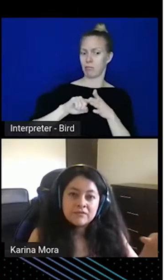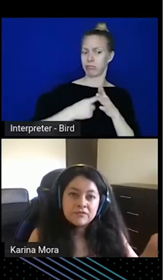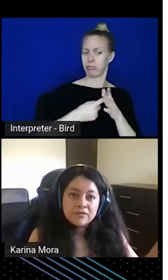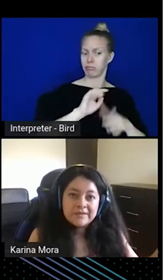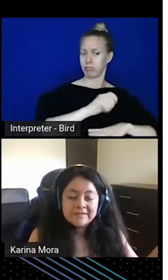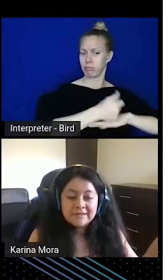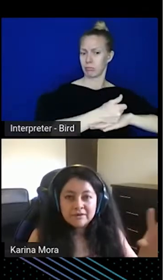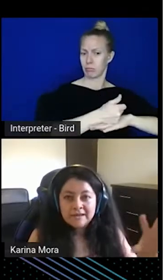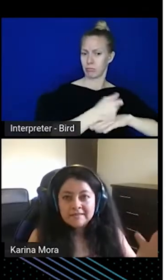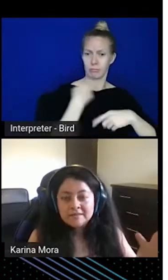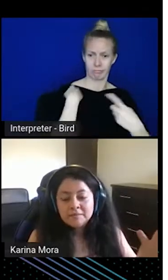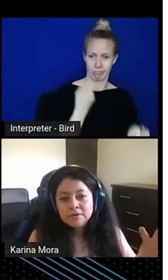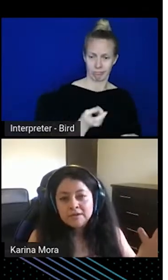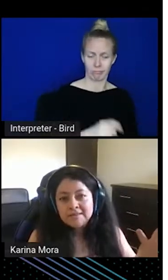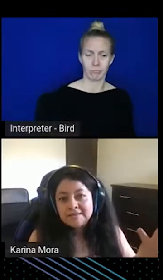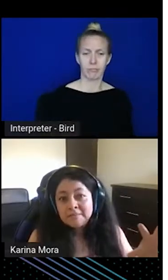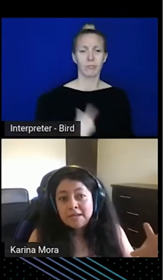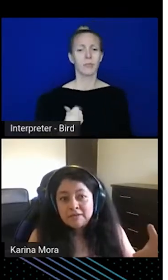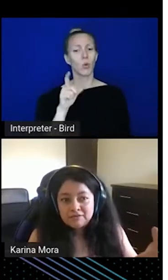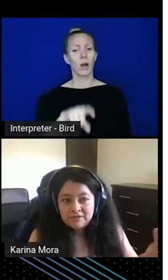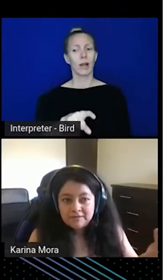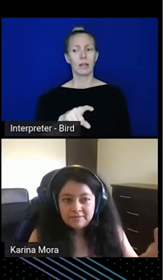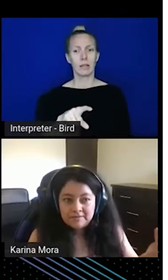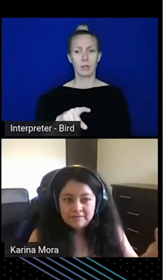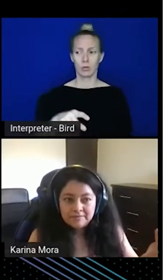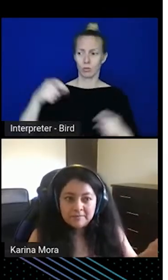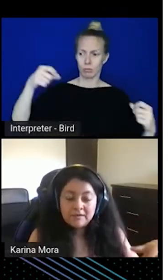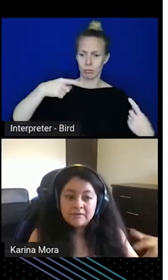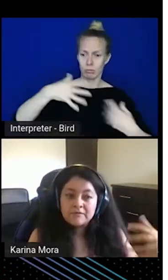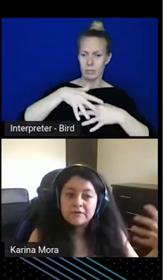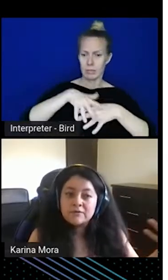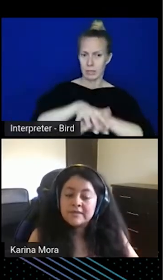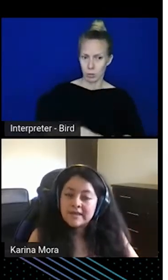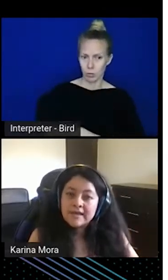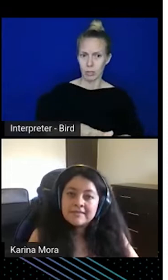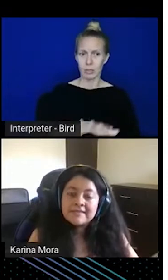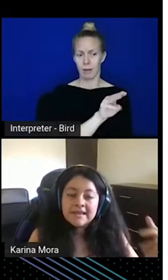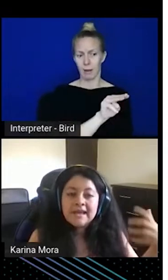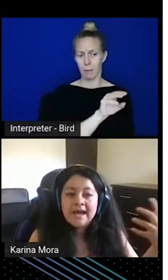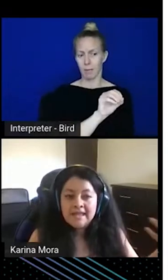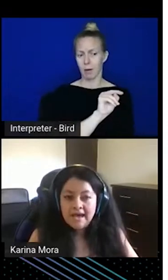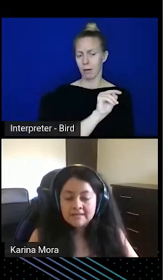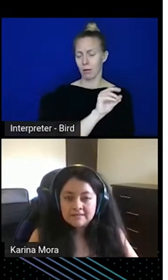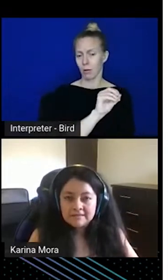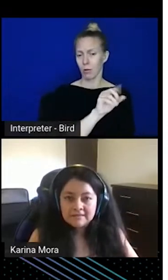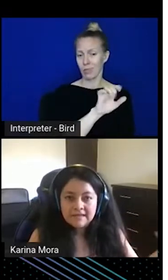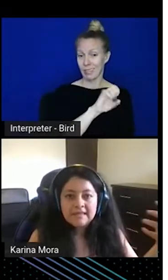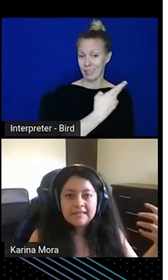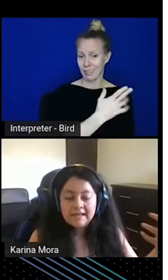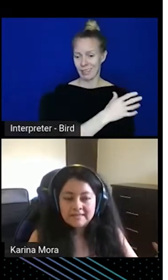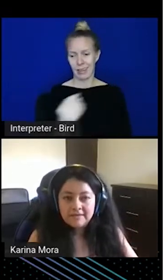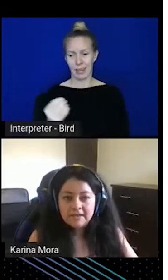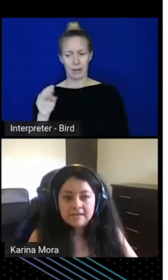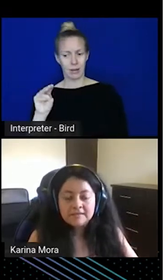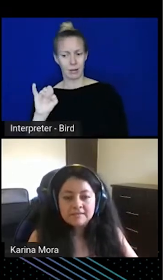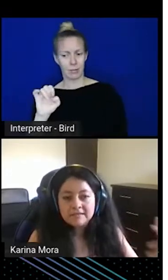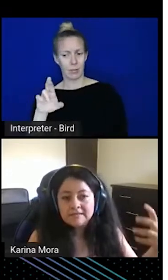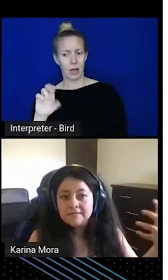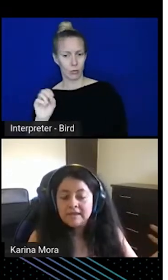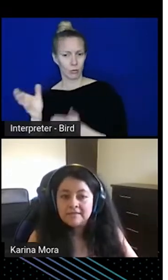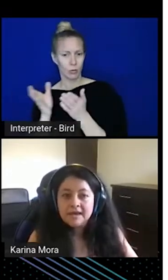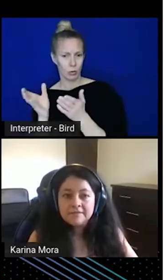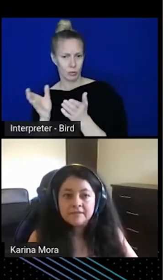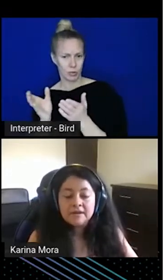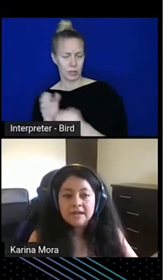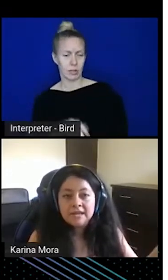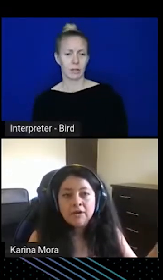I need to do is synchronize the monolith and the microservices. For doing that, then I add the database, the